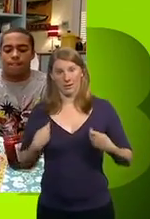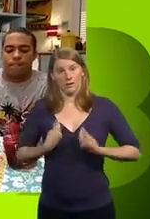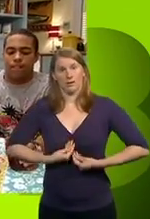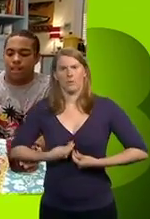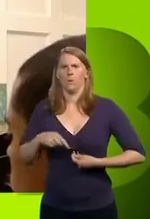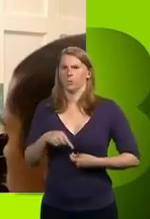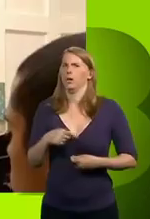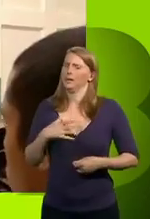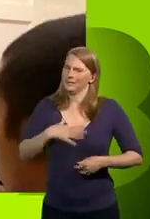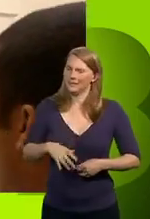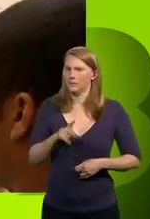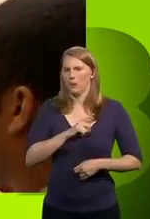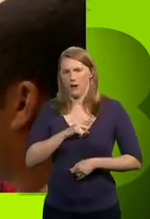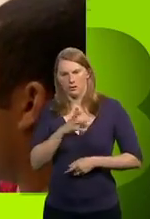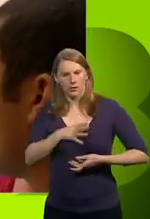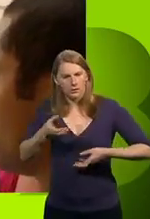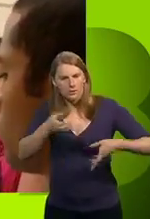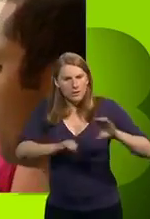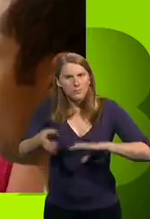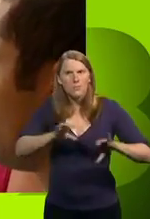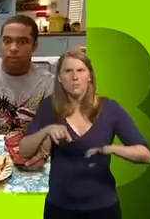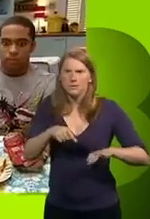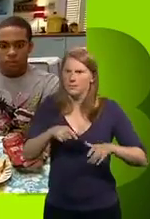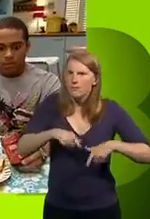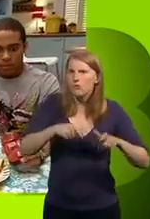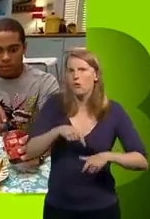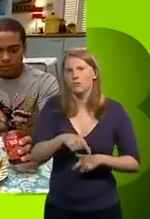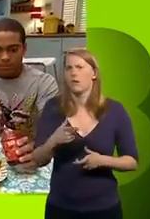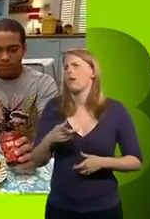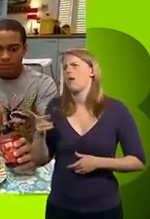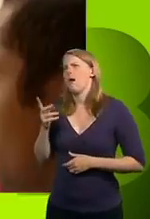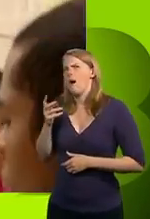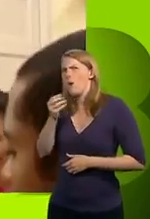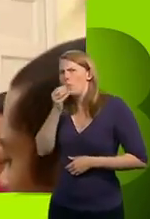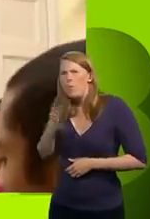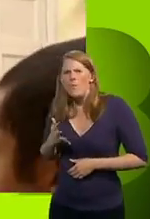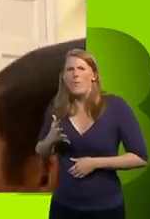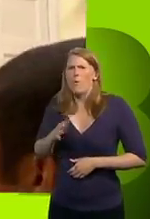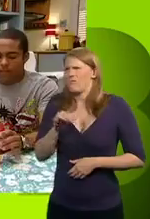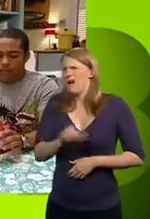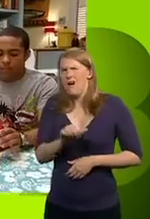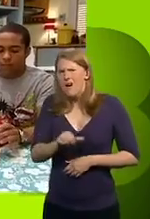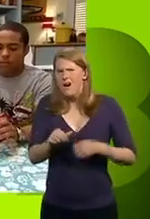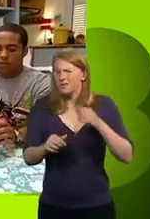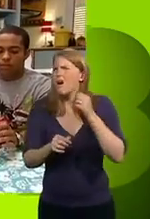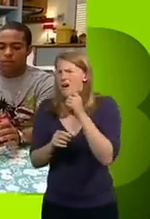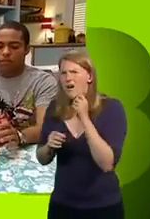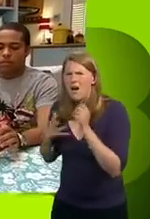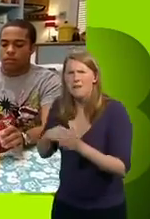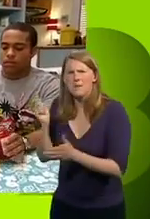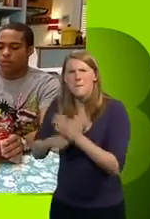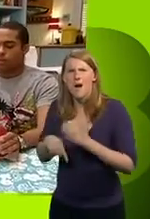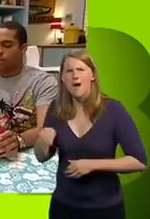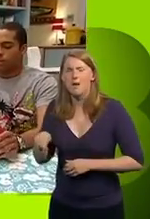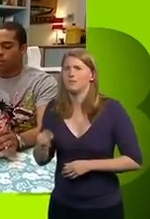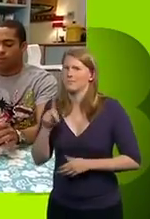and... God, they are beautiful. Yes. We have to get these. No, but that's so